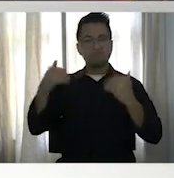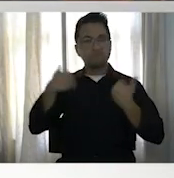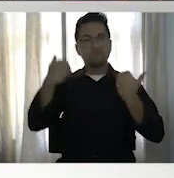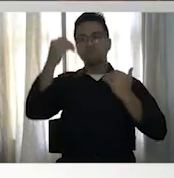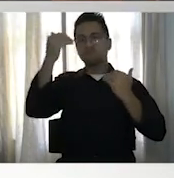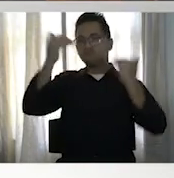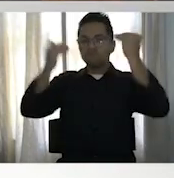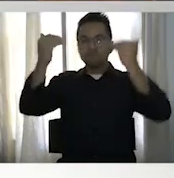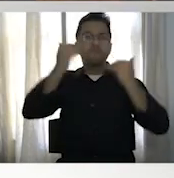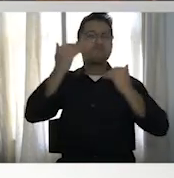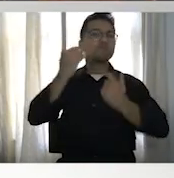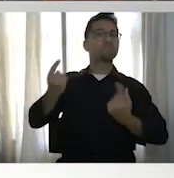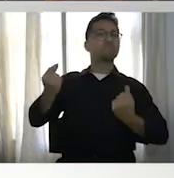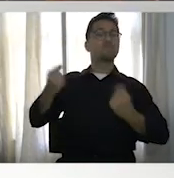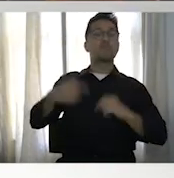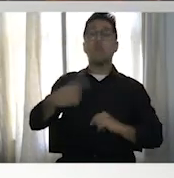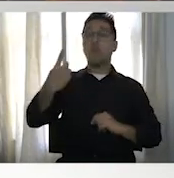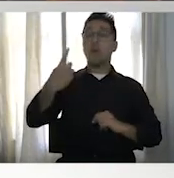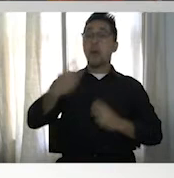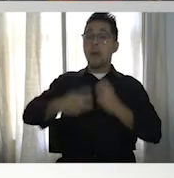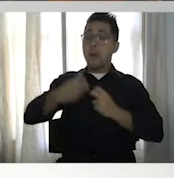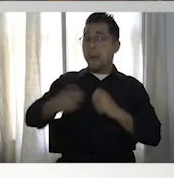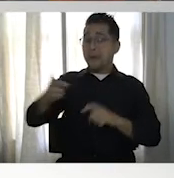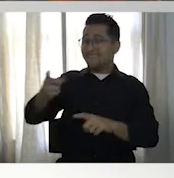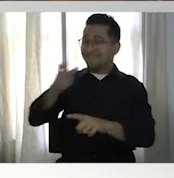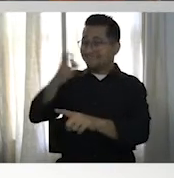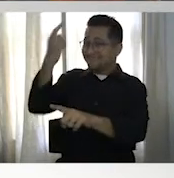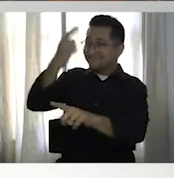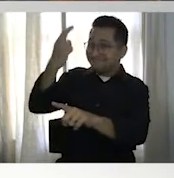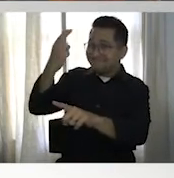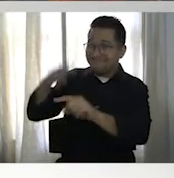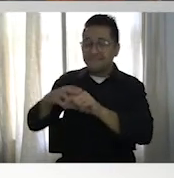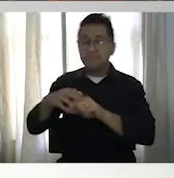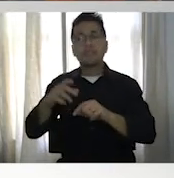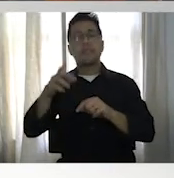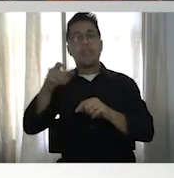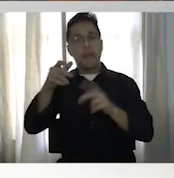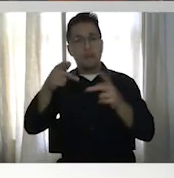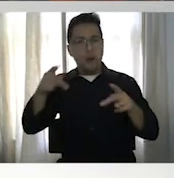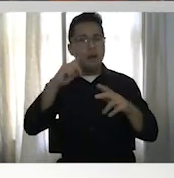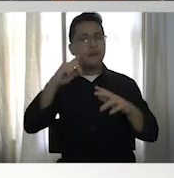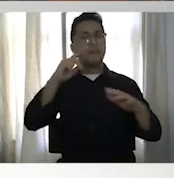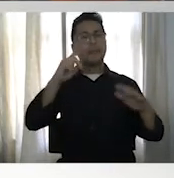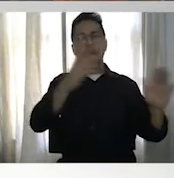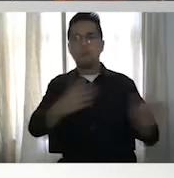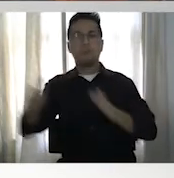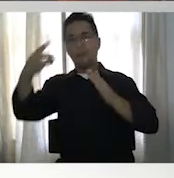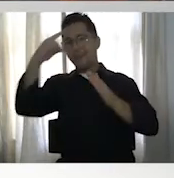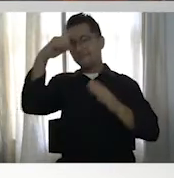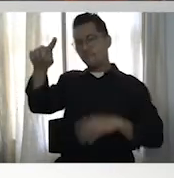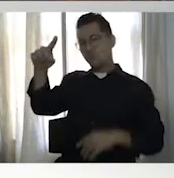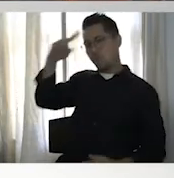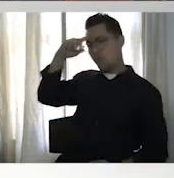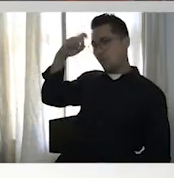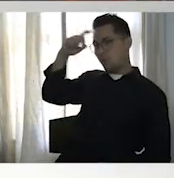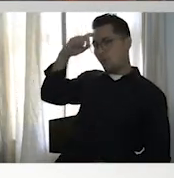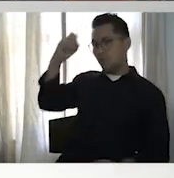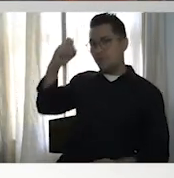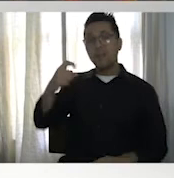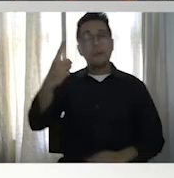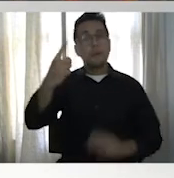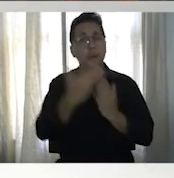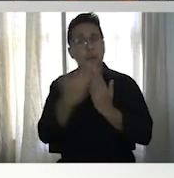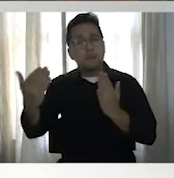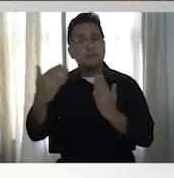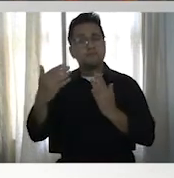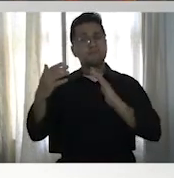do. The only problem was, which he didn't realize when he was thinking, they planned a party for the summer. Okay, and one of the things that